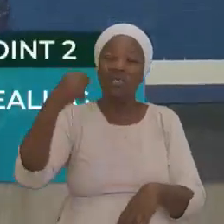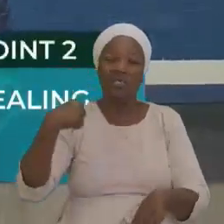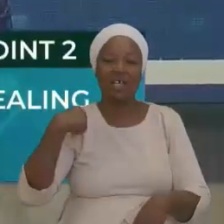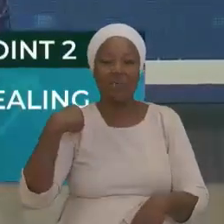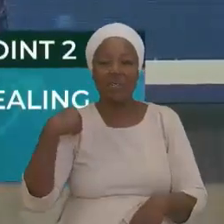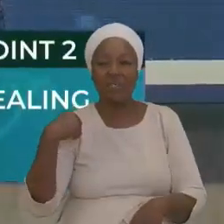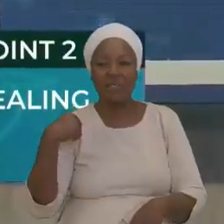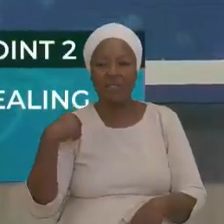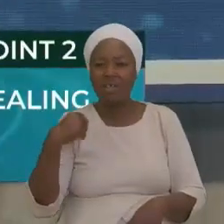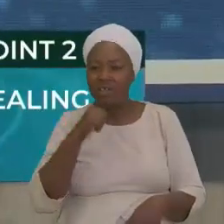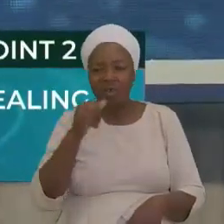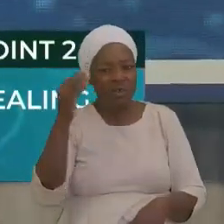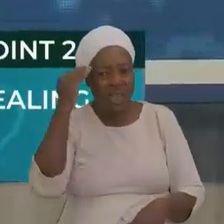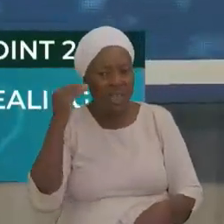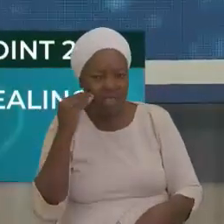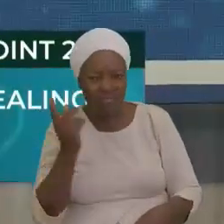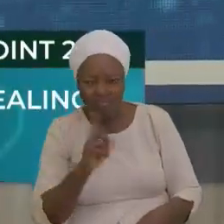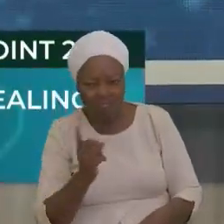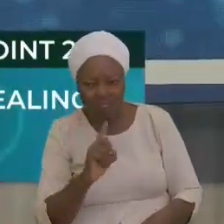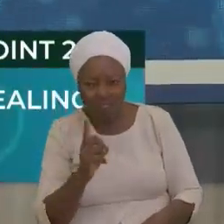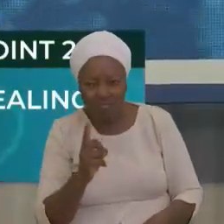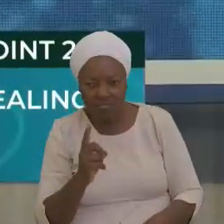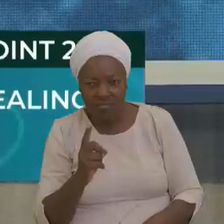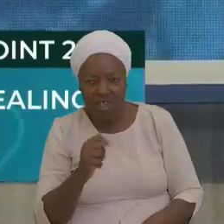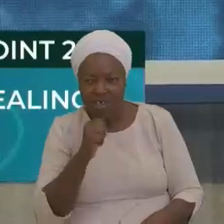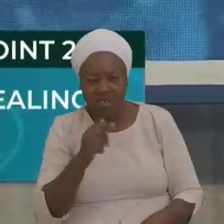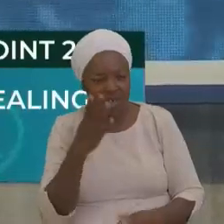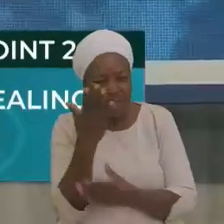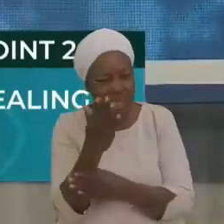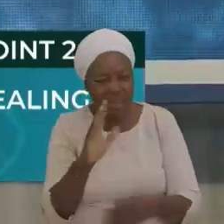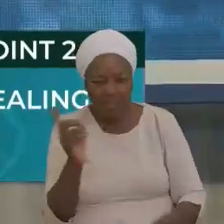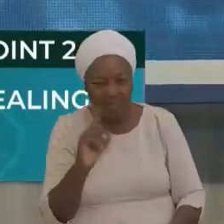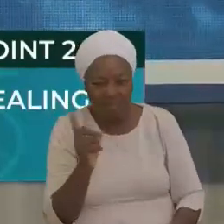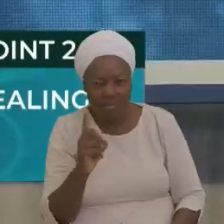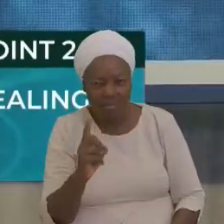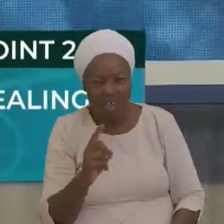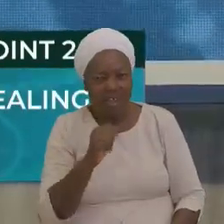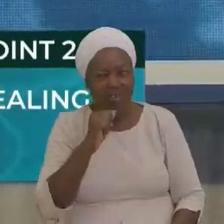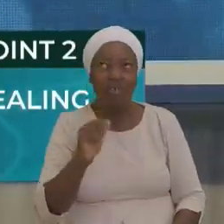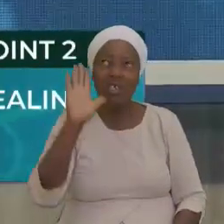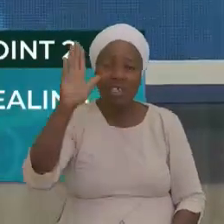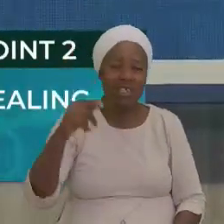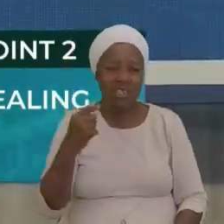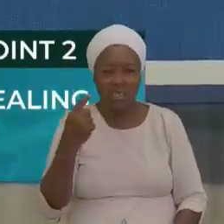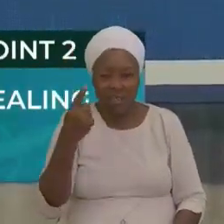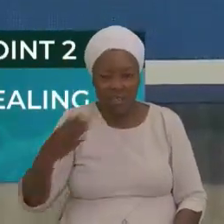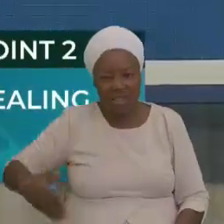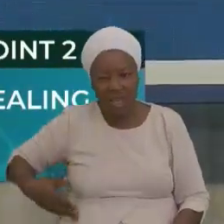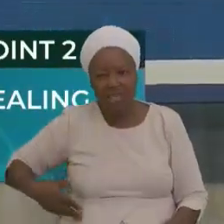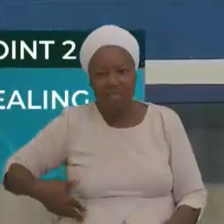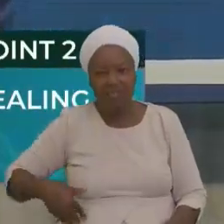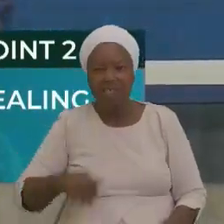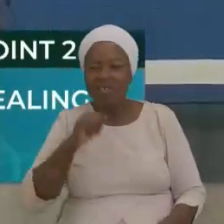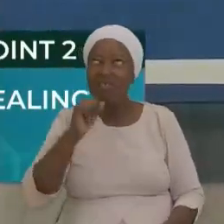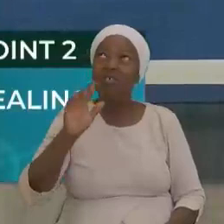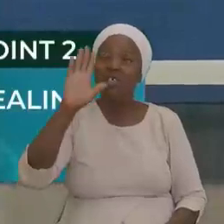Not his head. Not even his hand. Not his side. Not his